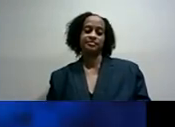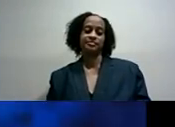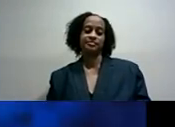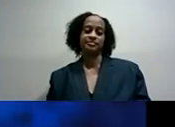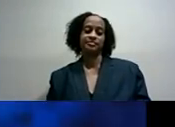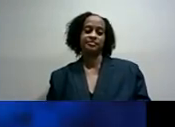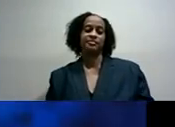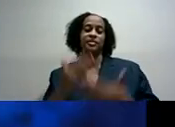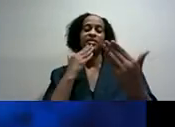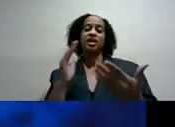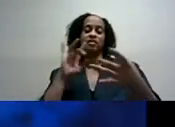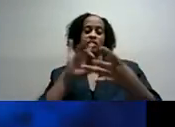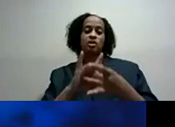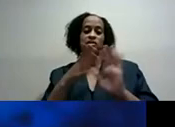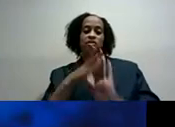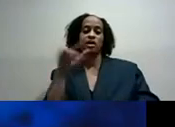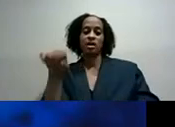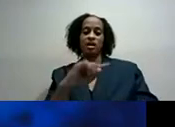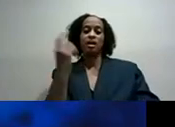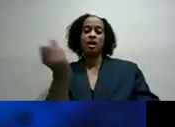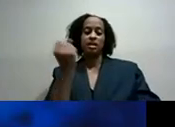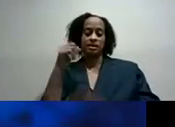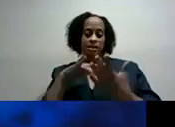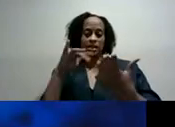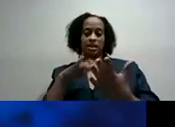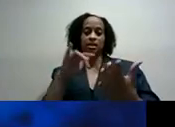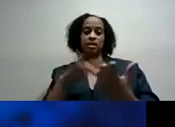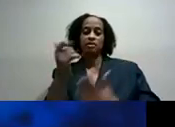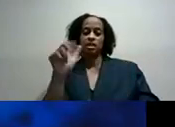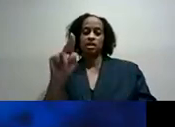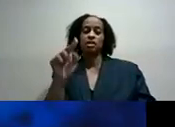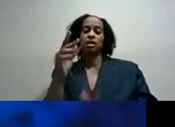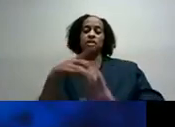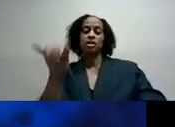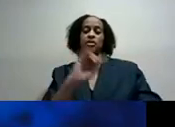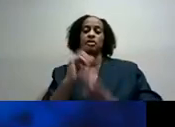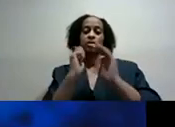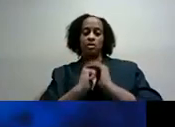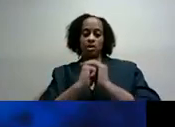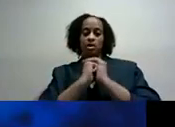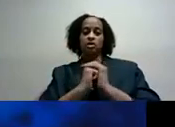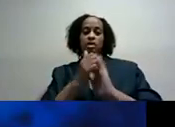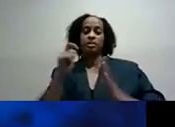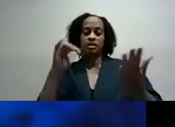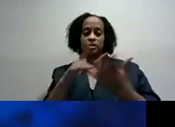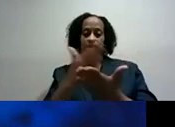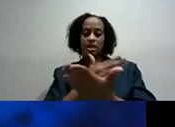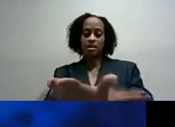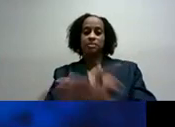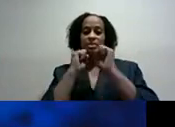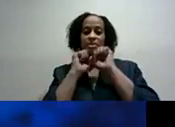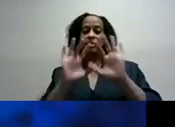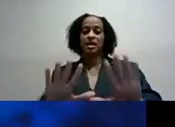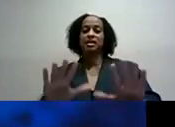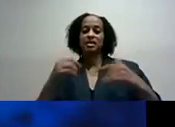Thank you for joining us for our study on the book of Genesis. We look forward to your participation with us again next week. Be blessed, and